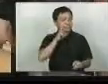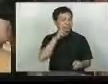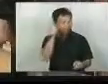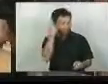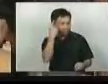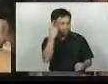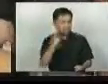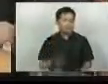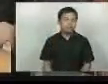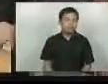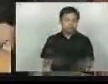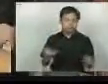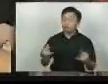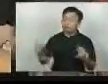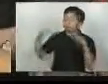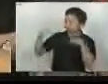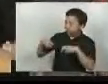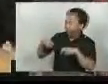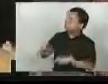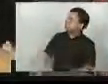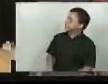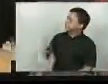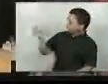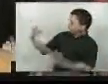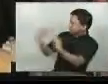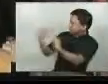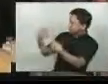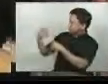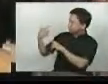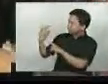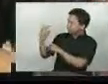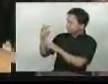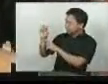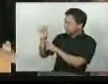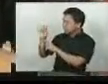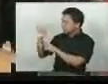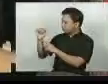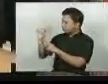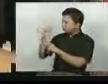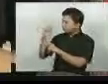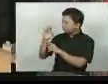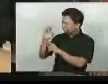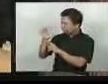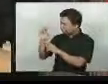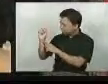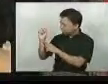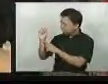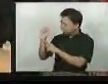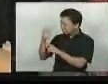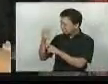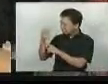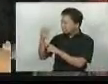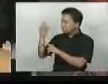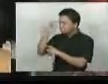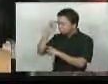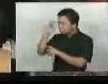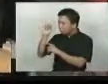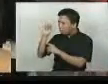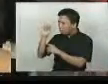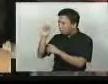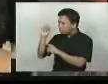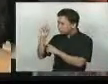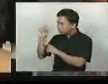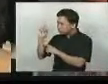back, Jean. Tell us about Green Minded Incorporated. How did you get into this social